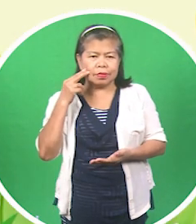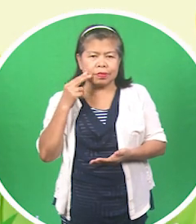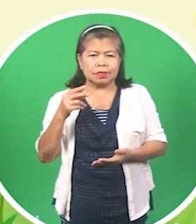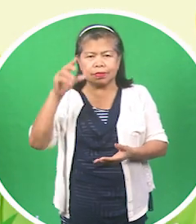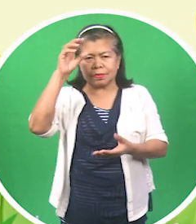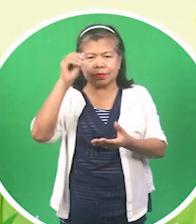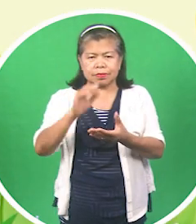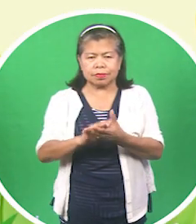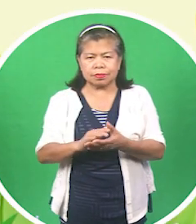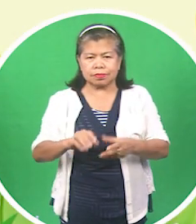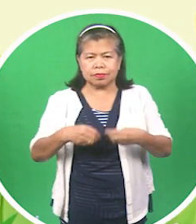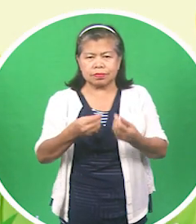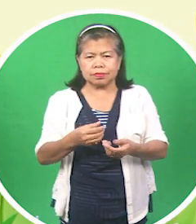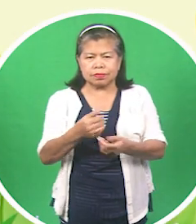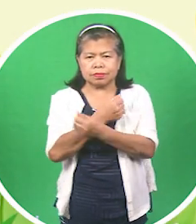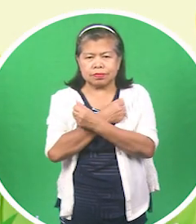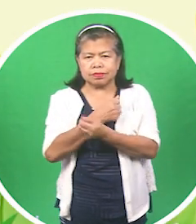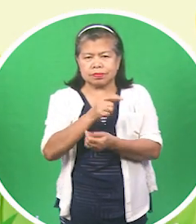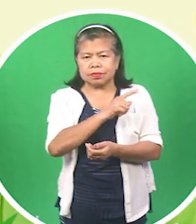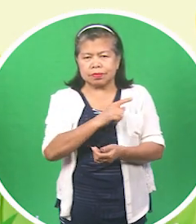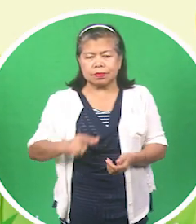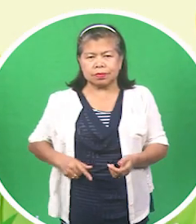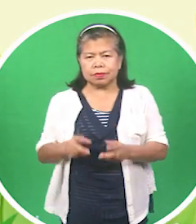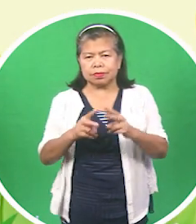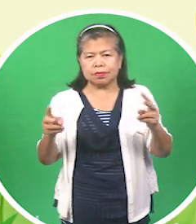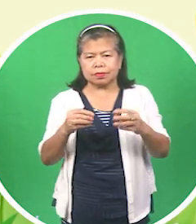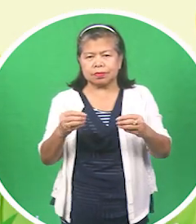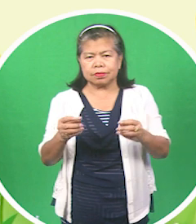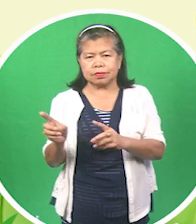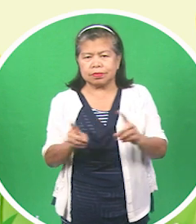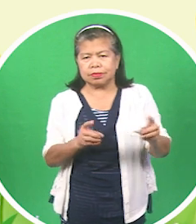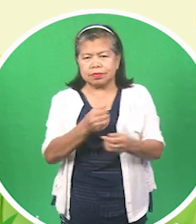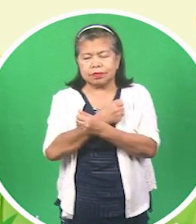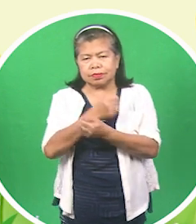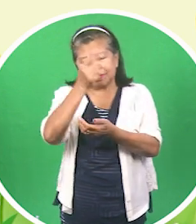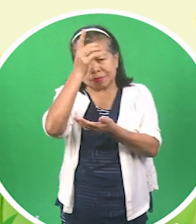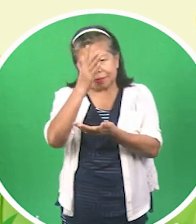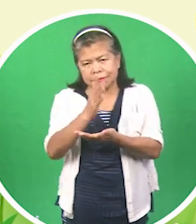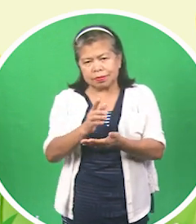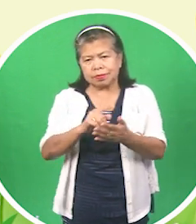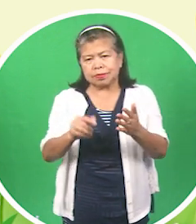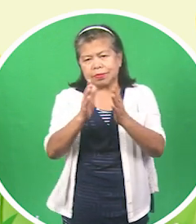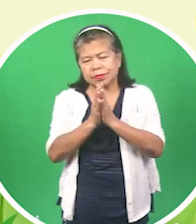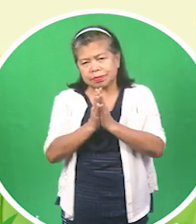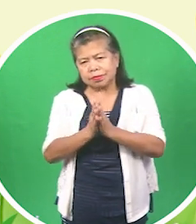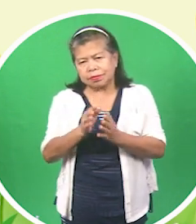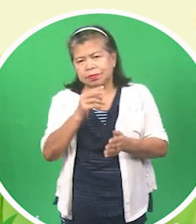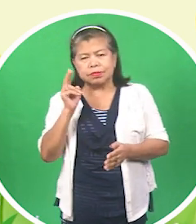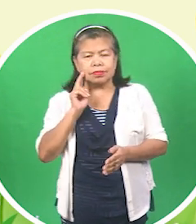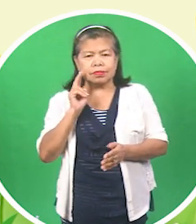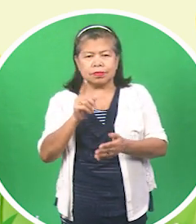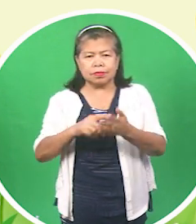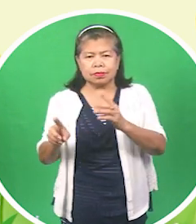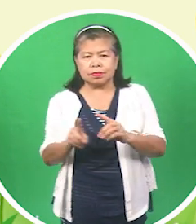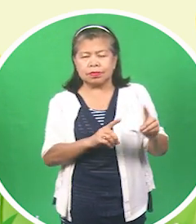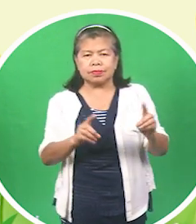Hannah and her husband loved the Lord very much. Do you also love God? What was the prayer of Hannah? What did